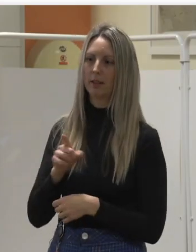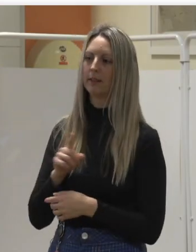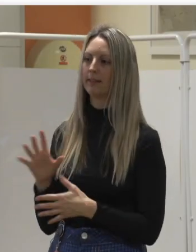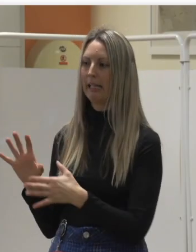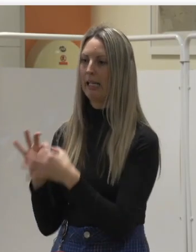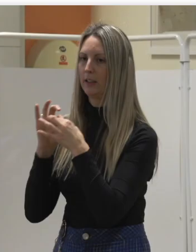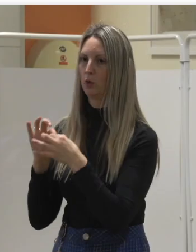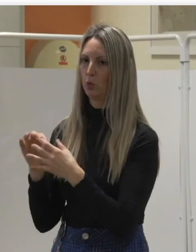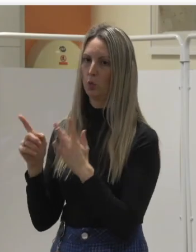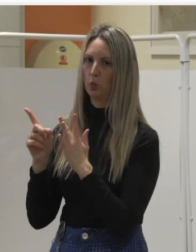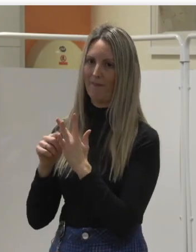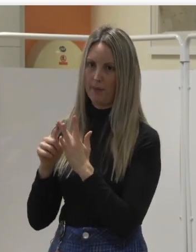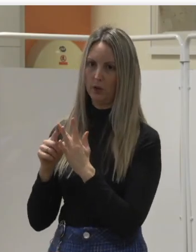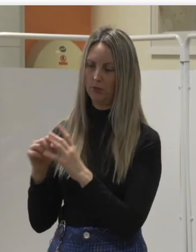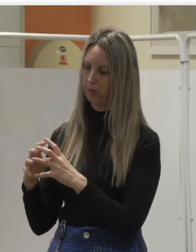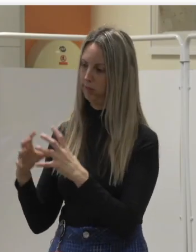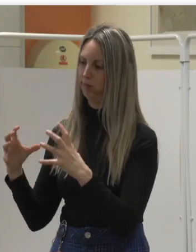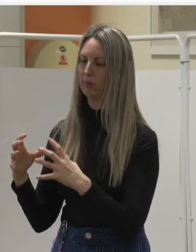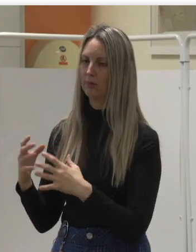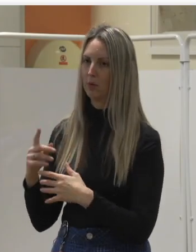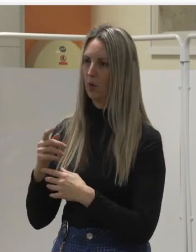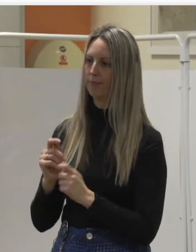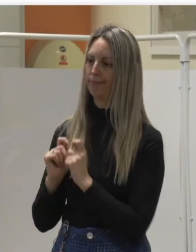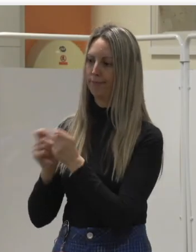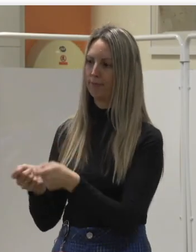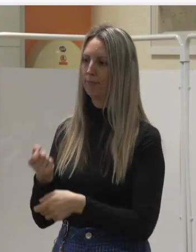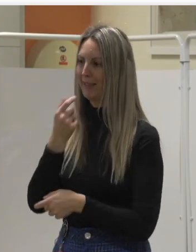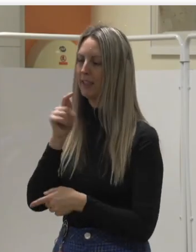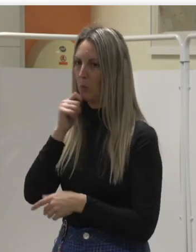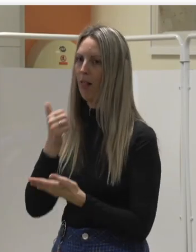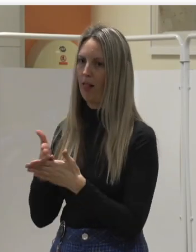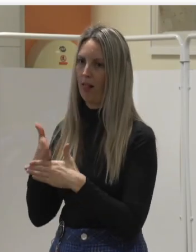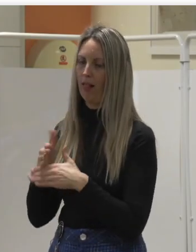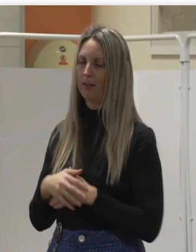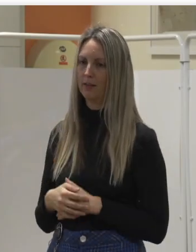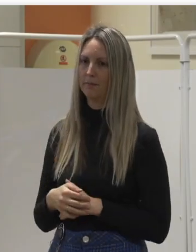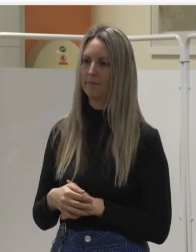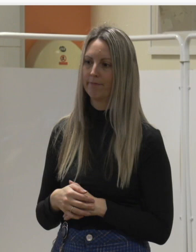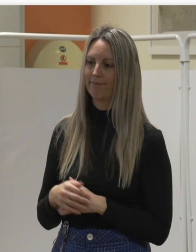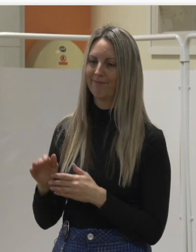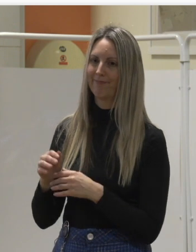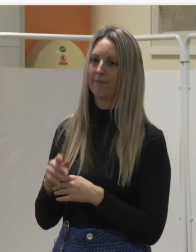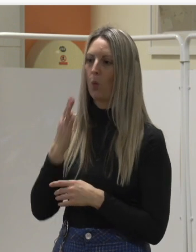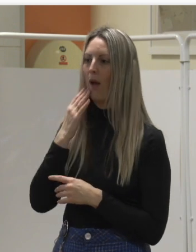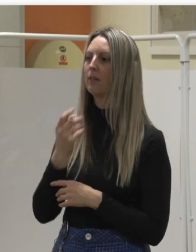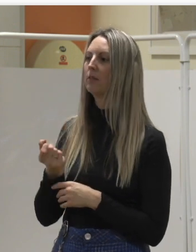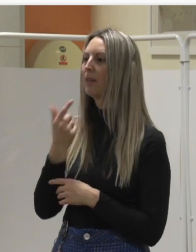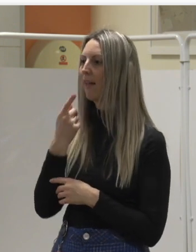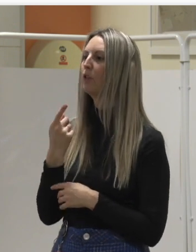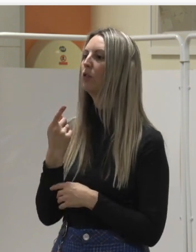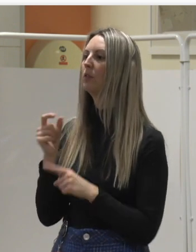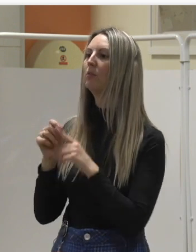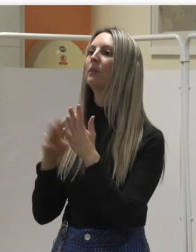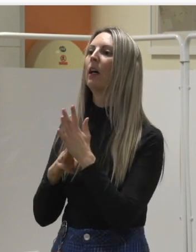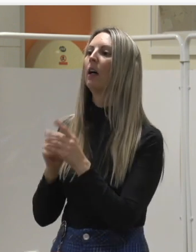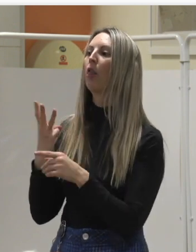dramatic response. So if I see them after 2 weeks, they will say, oh, after 3 days, I'm back to my normal self. So that's